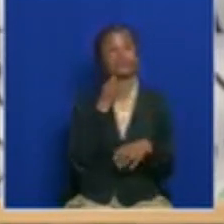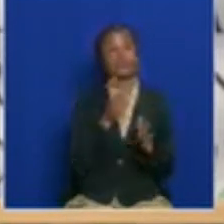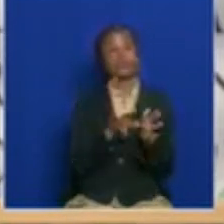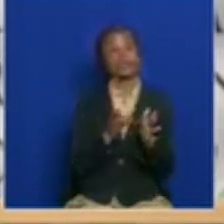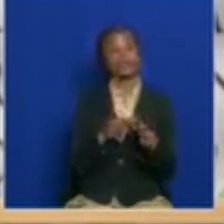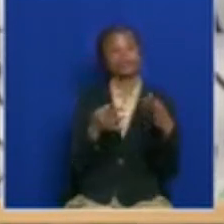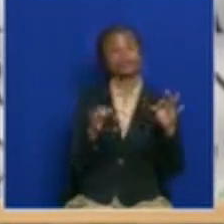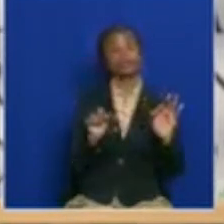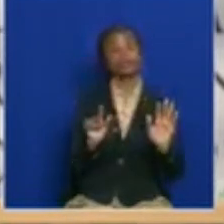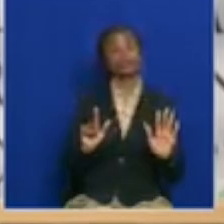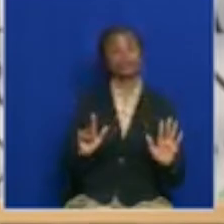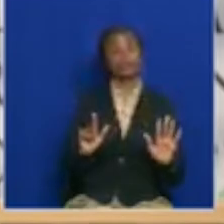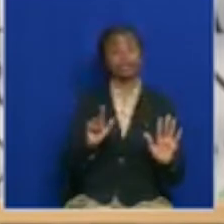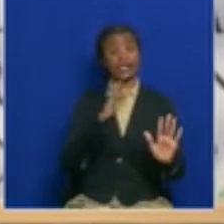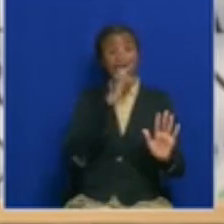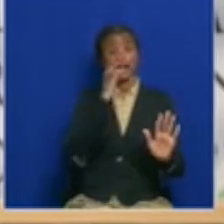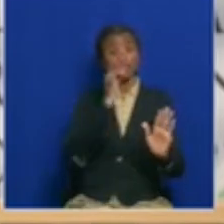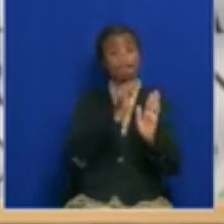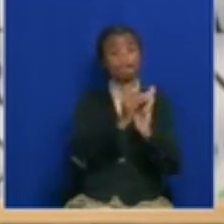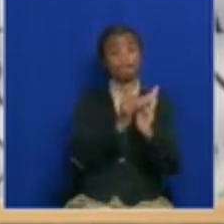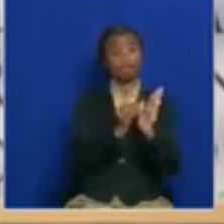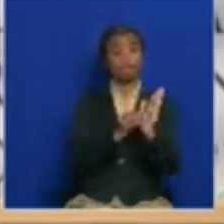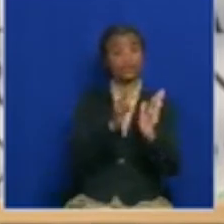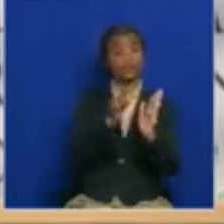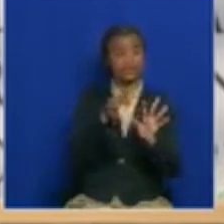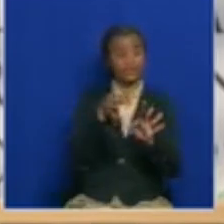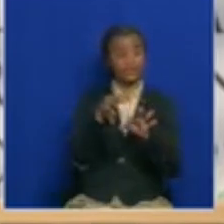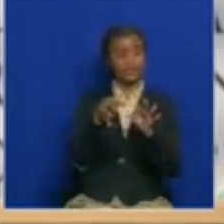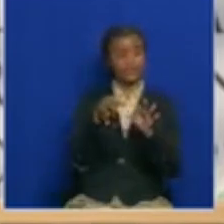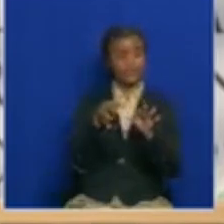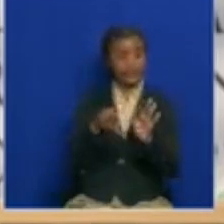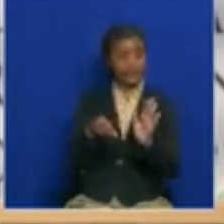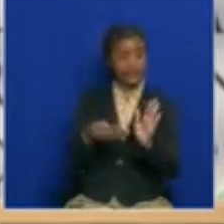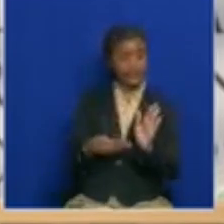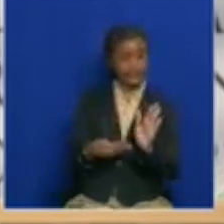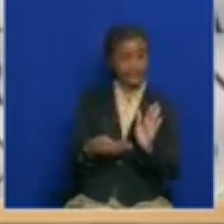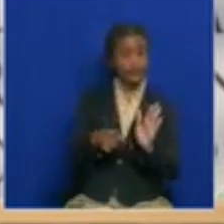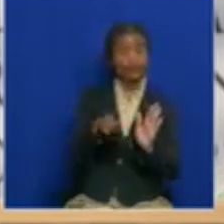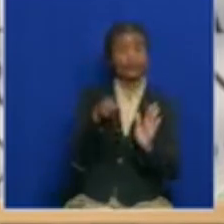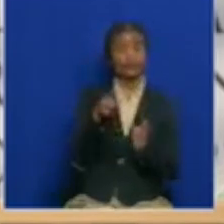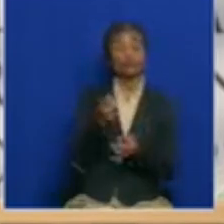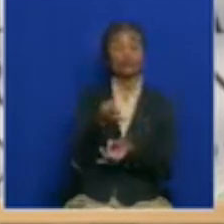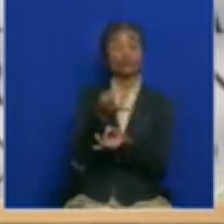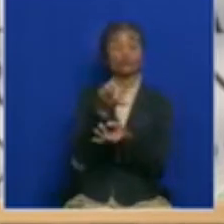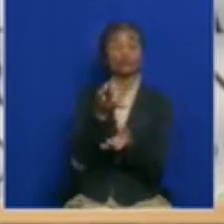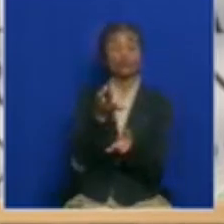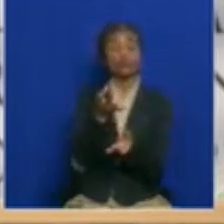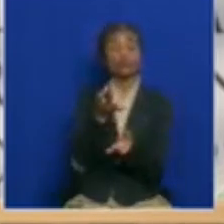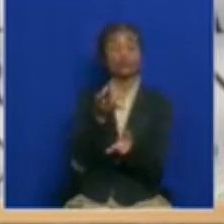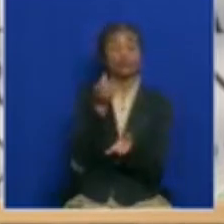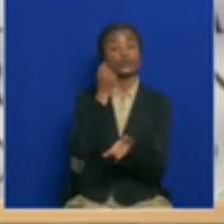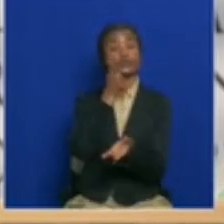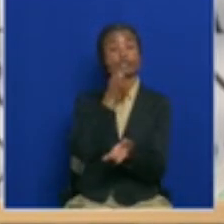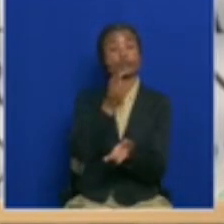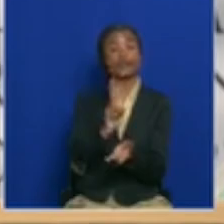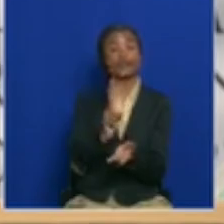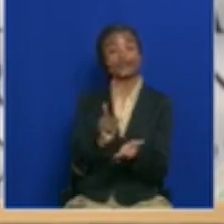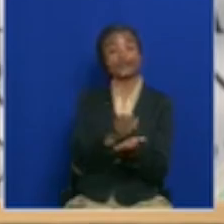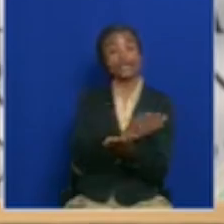not dealt with, it's your submission that they are to some extent impacted